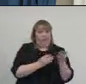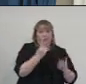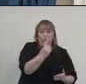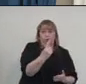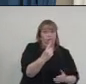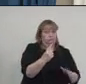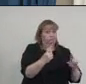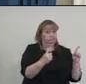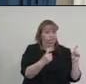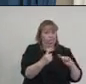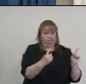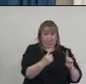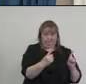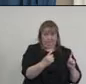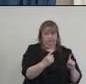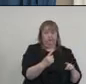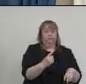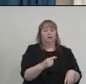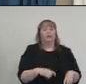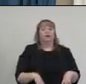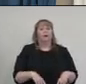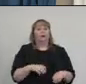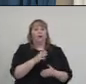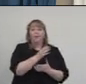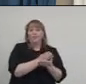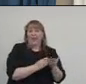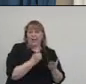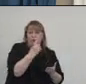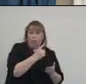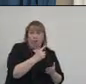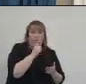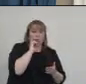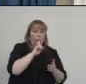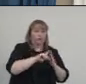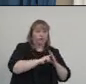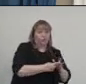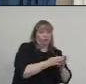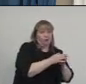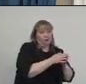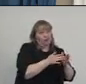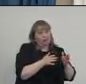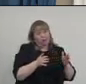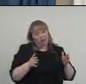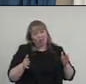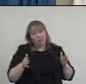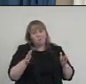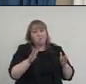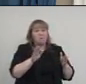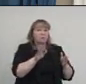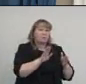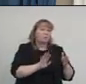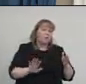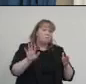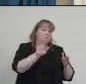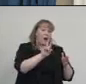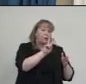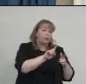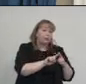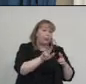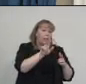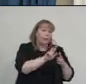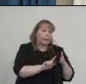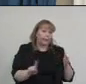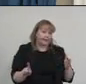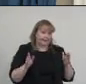will stay in phase one for a minimum of 2 to 3 weeks, the recommended time frame necessary to evaluate trends